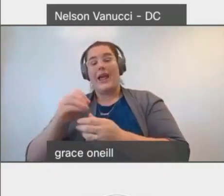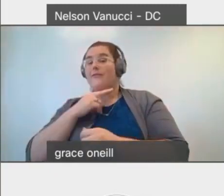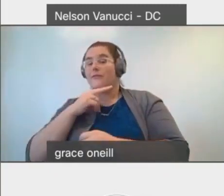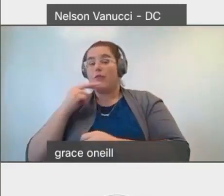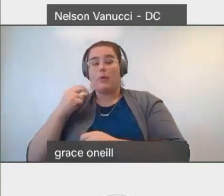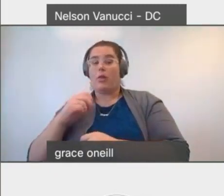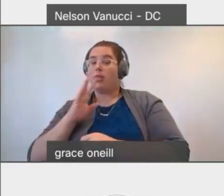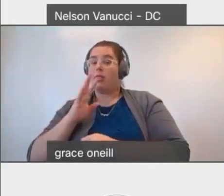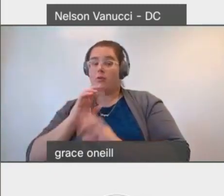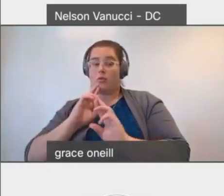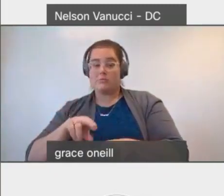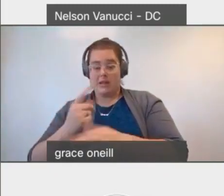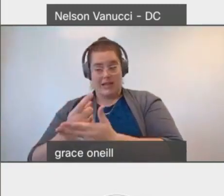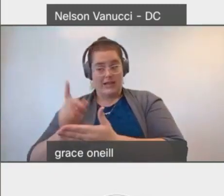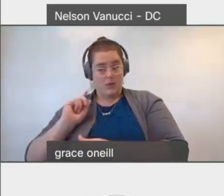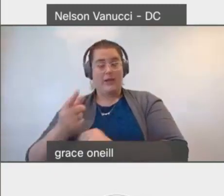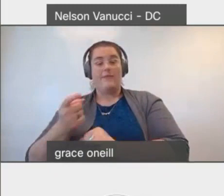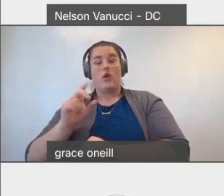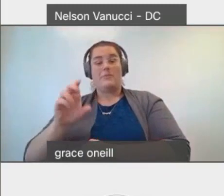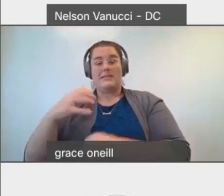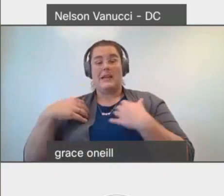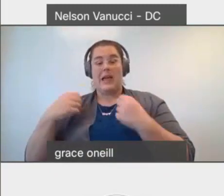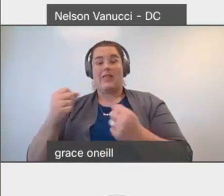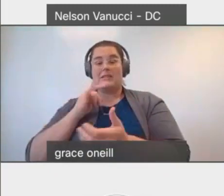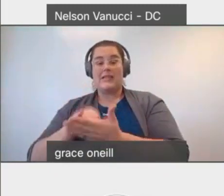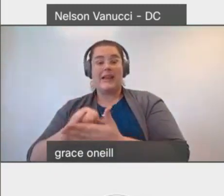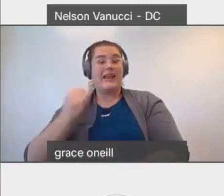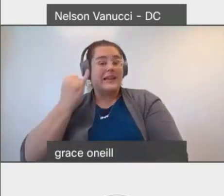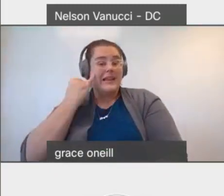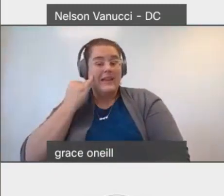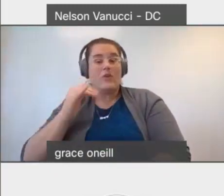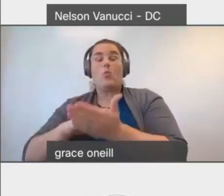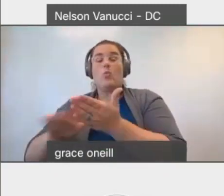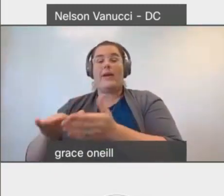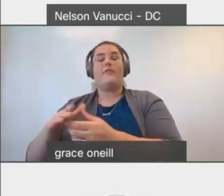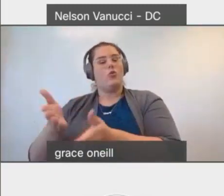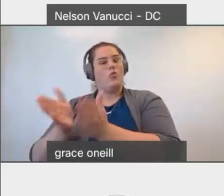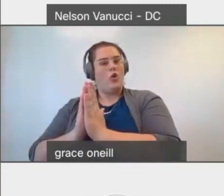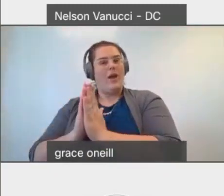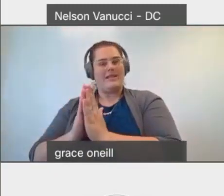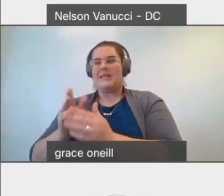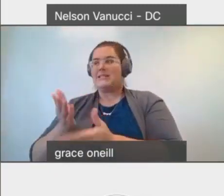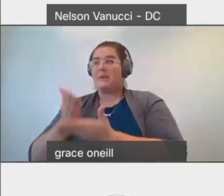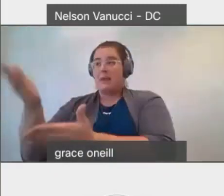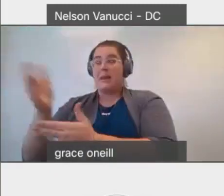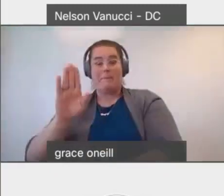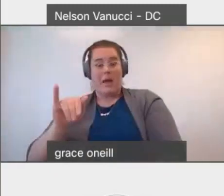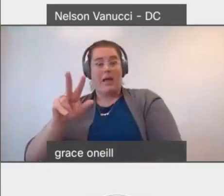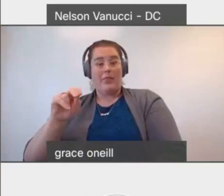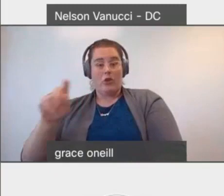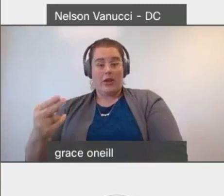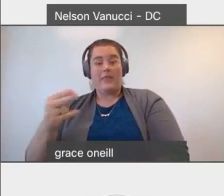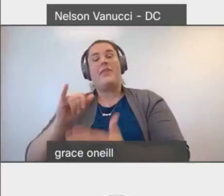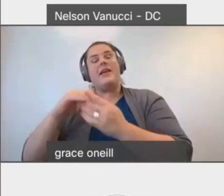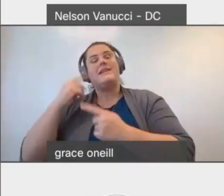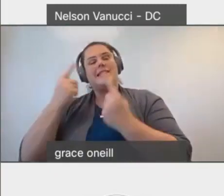was that as long as a waiver request has been submitted by the 30th, it's considered a request. As